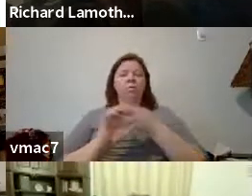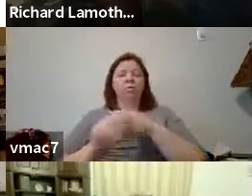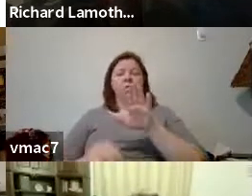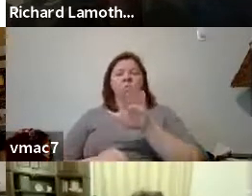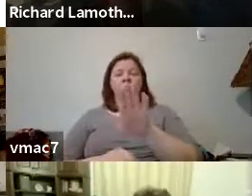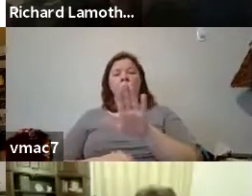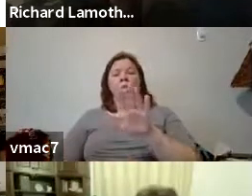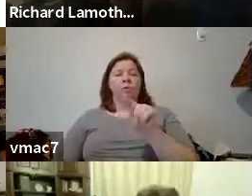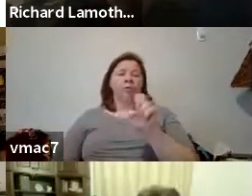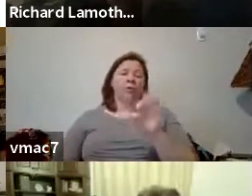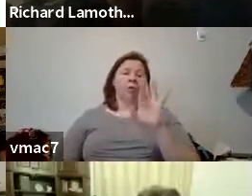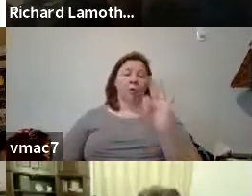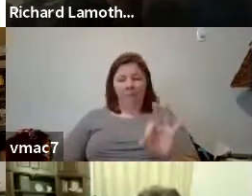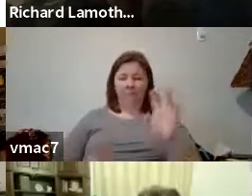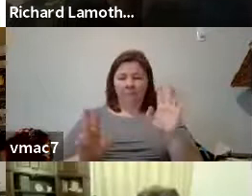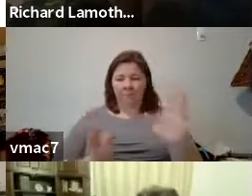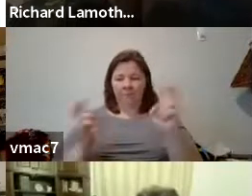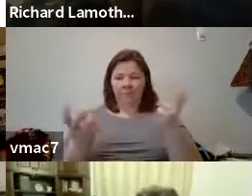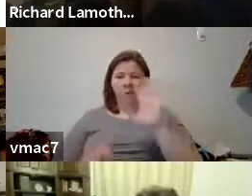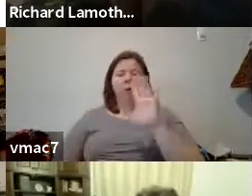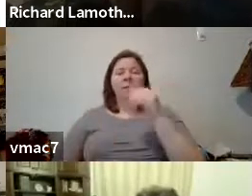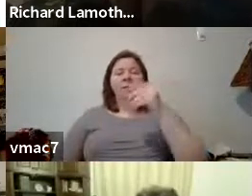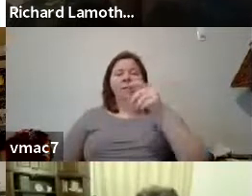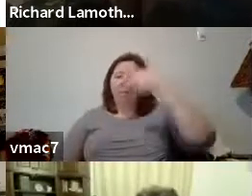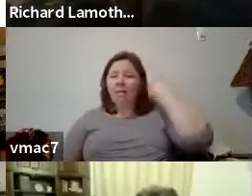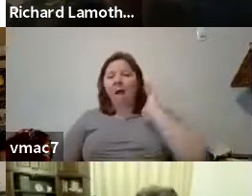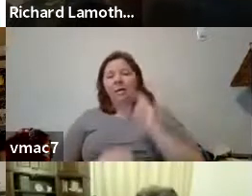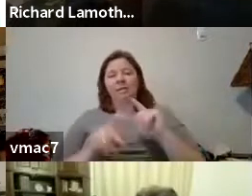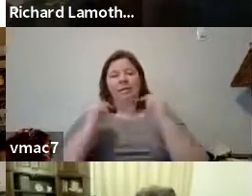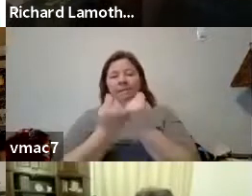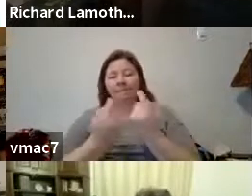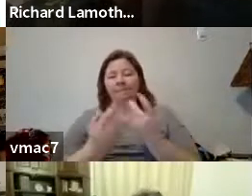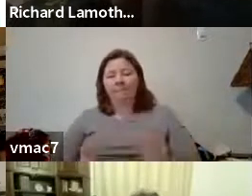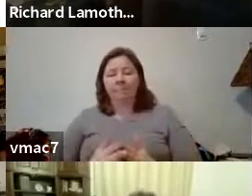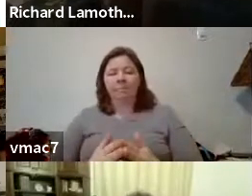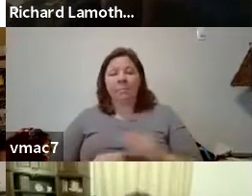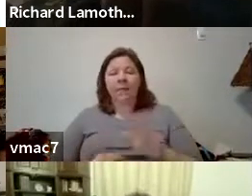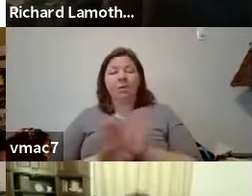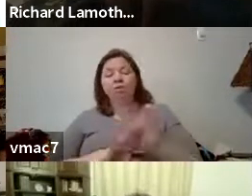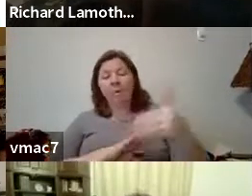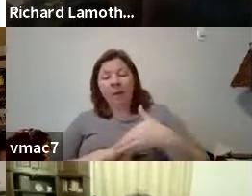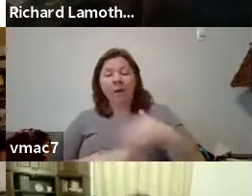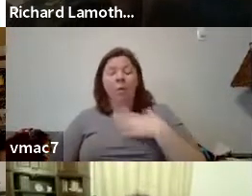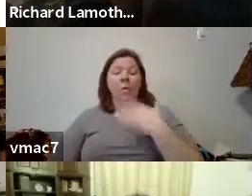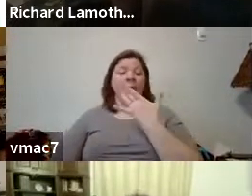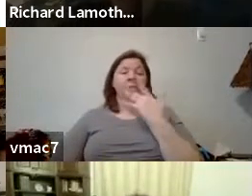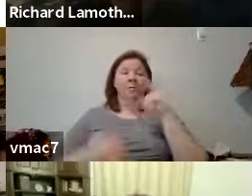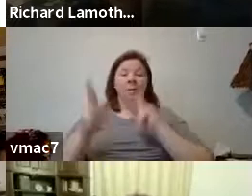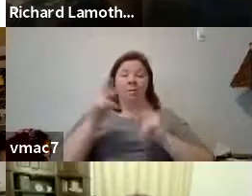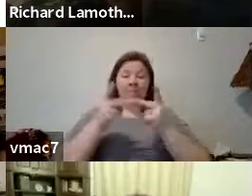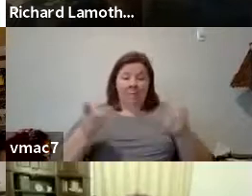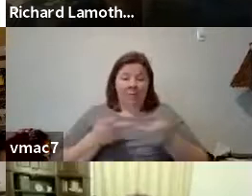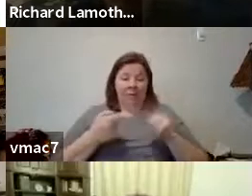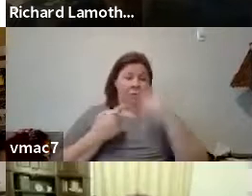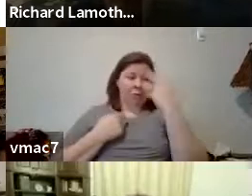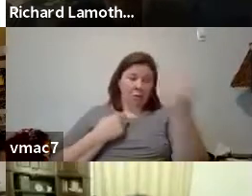on your turf, the Lion team. So Yeah, Jamaica is one of my favorite places to go, Stephen.